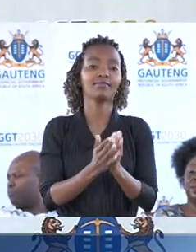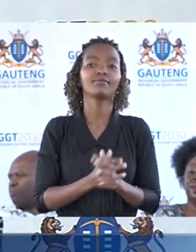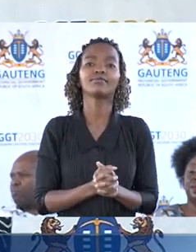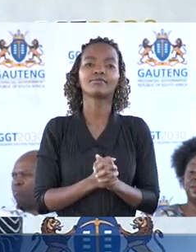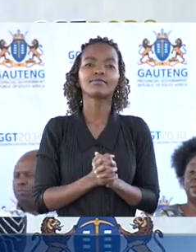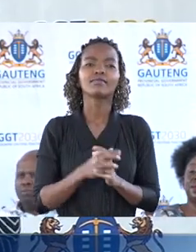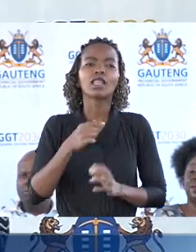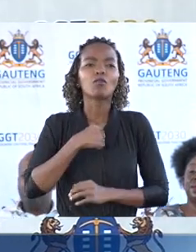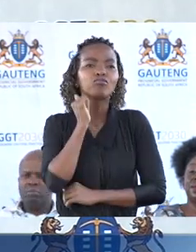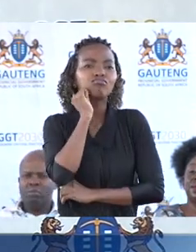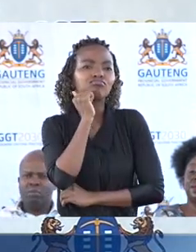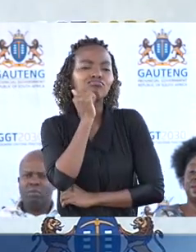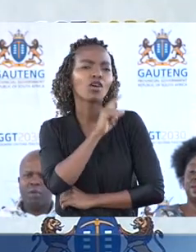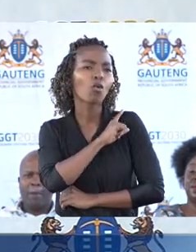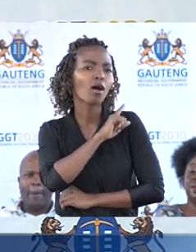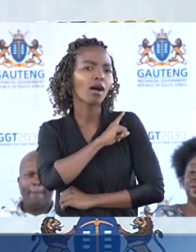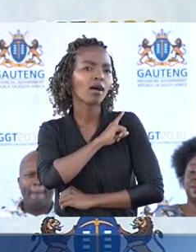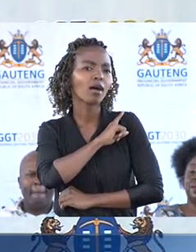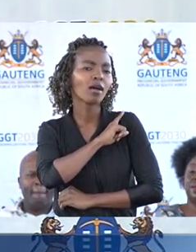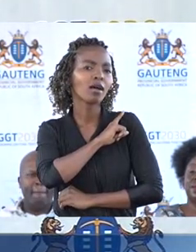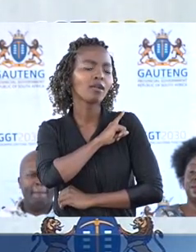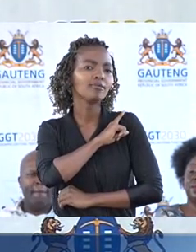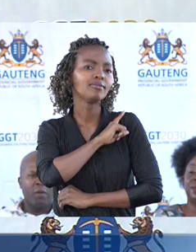I'm apologizing to you because